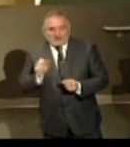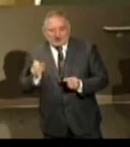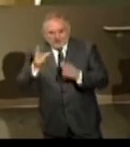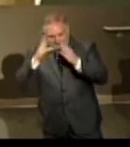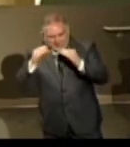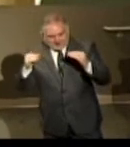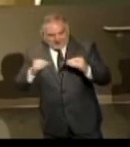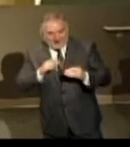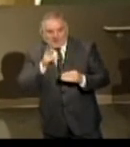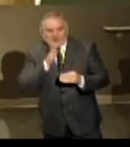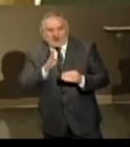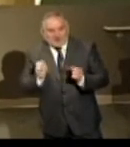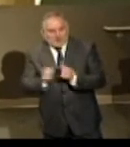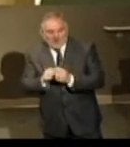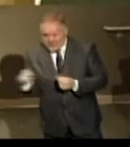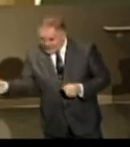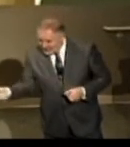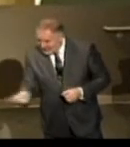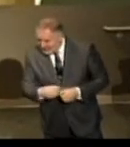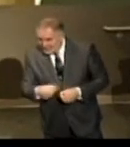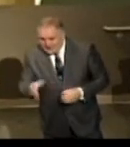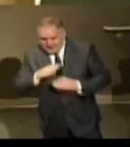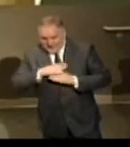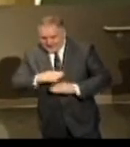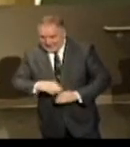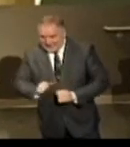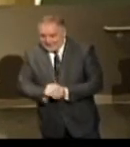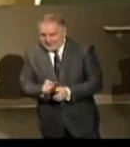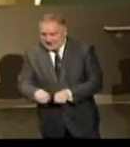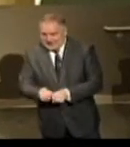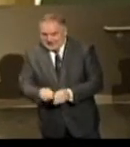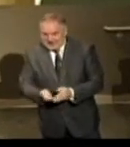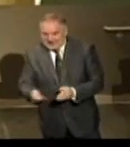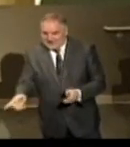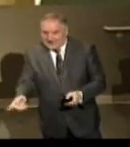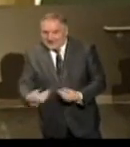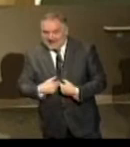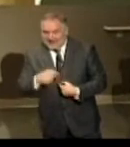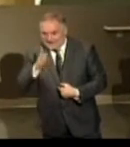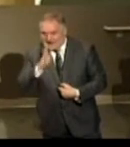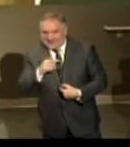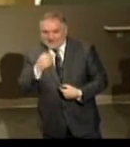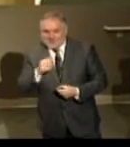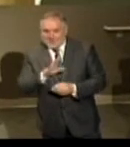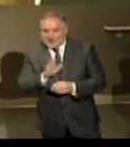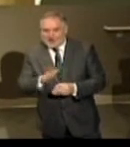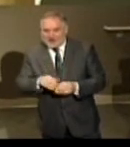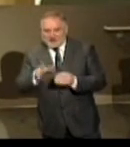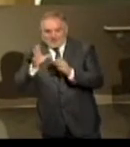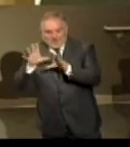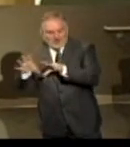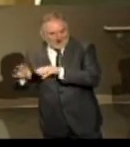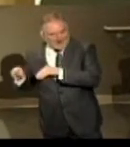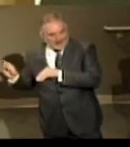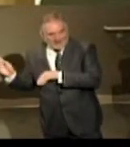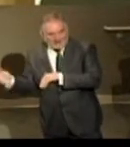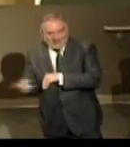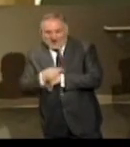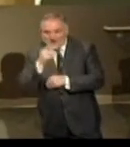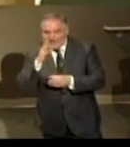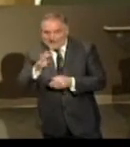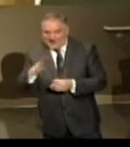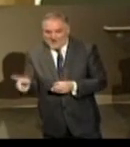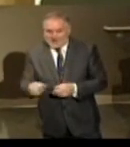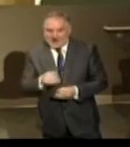your conversation be without covetous. Be content with such things as you have, for he said, I will never leave thee nor forsake thee. Therefore, may we boldly say, the Lord is my